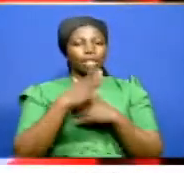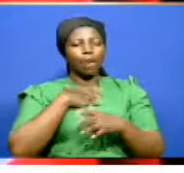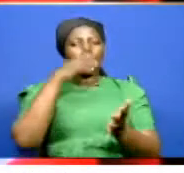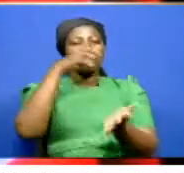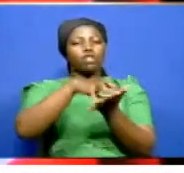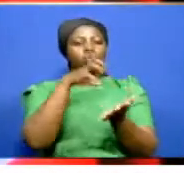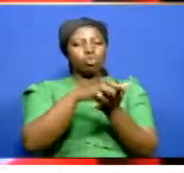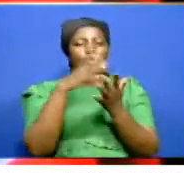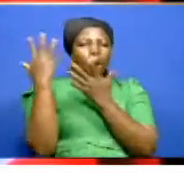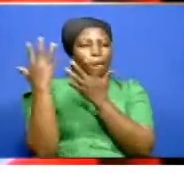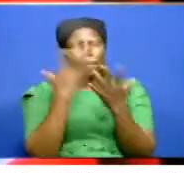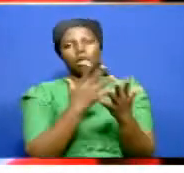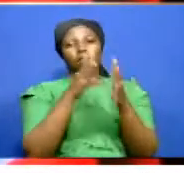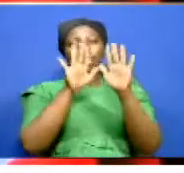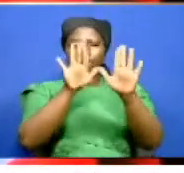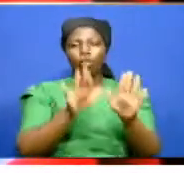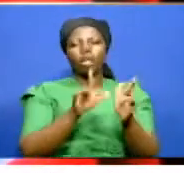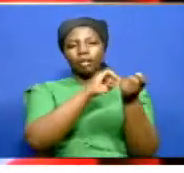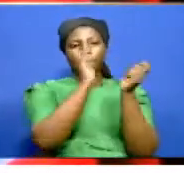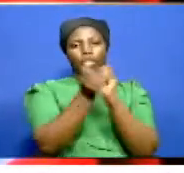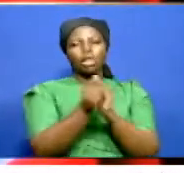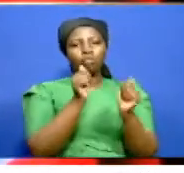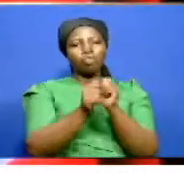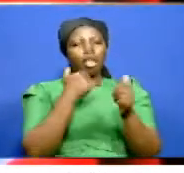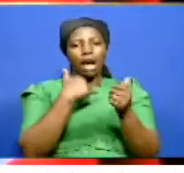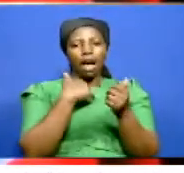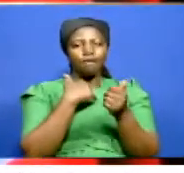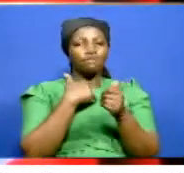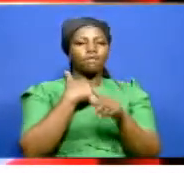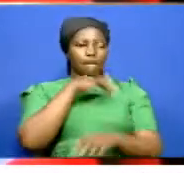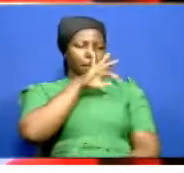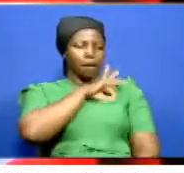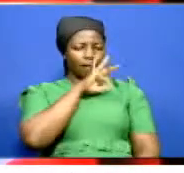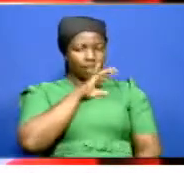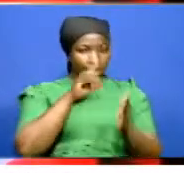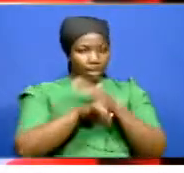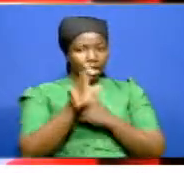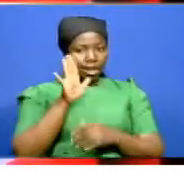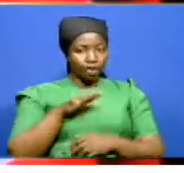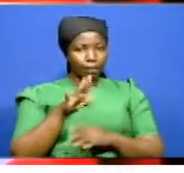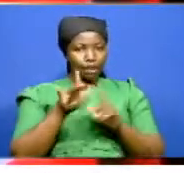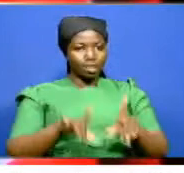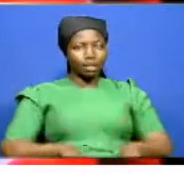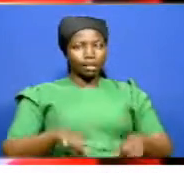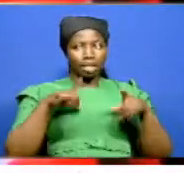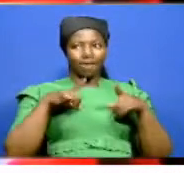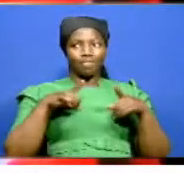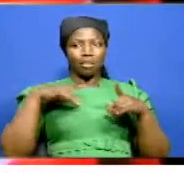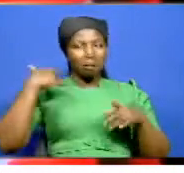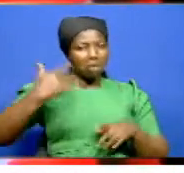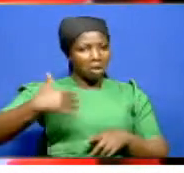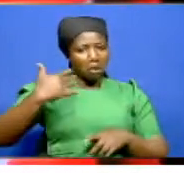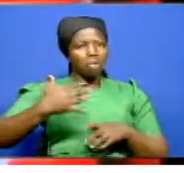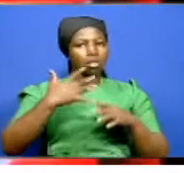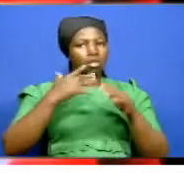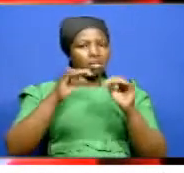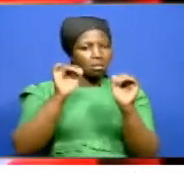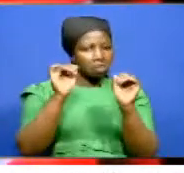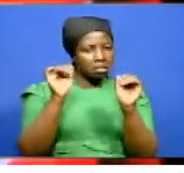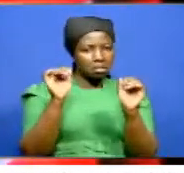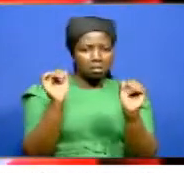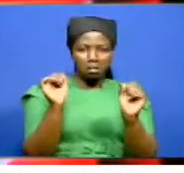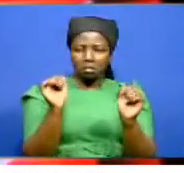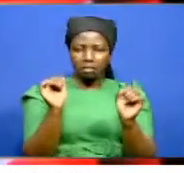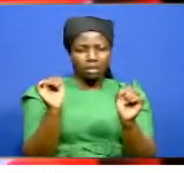change that has bearing on women's lives. We may not always share consensus on how